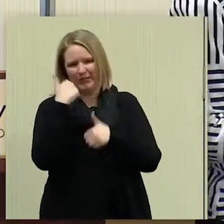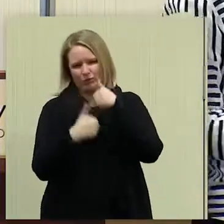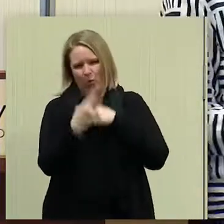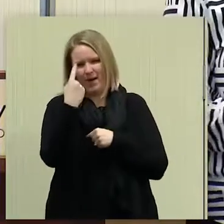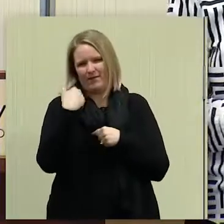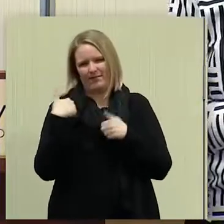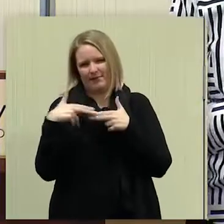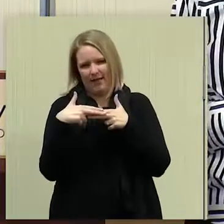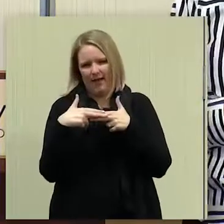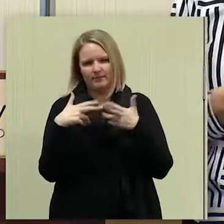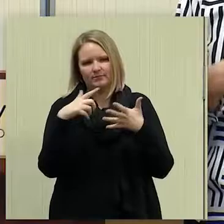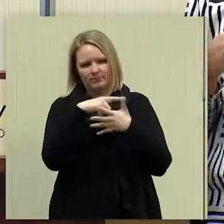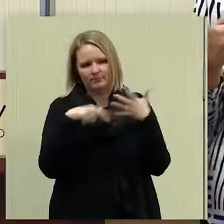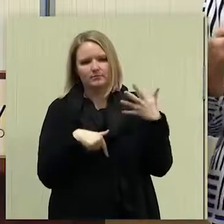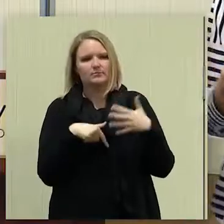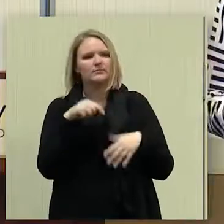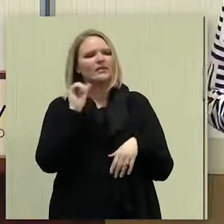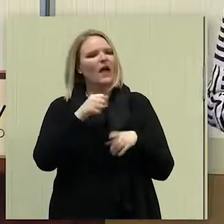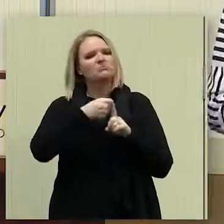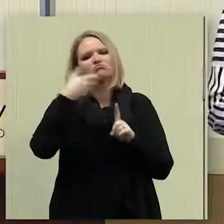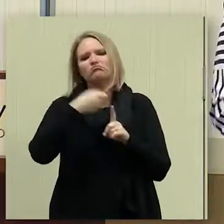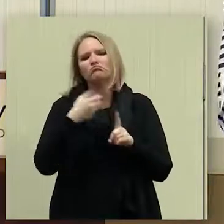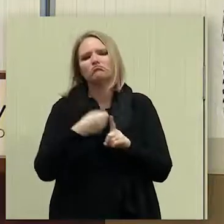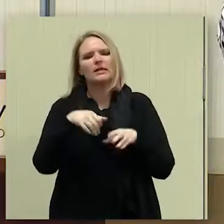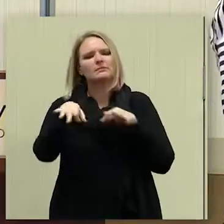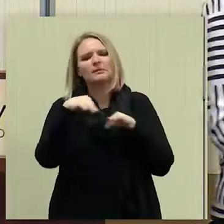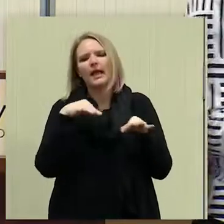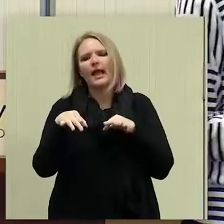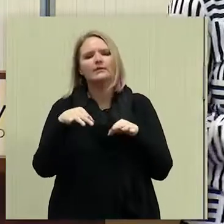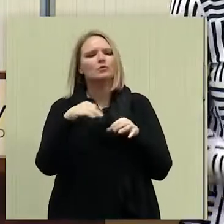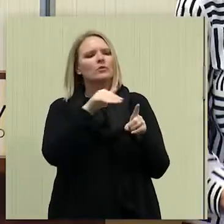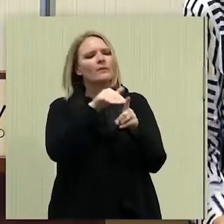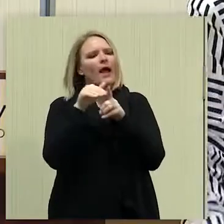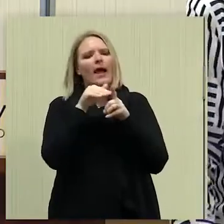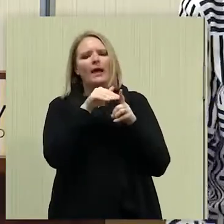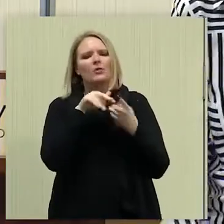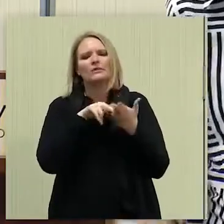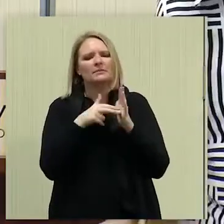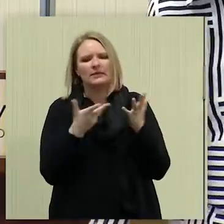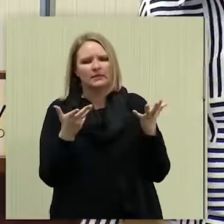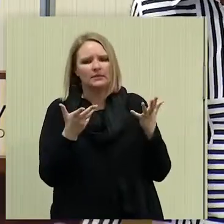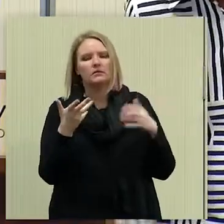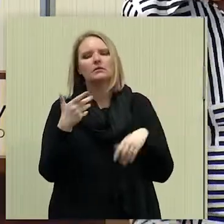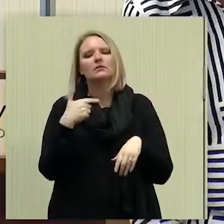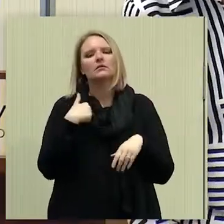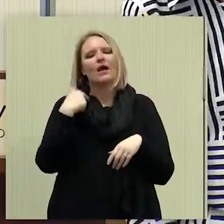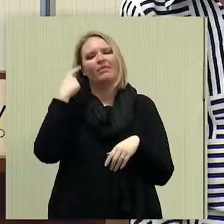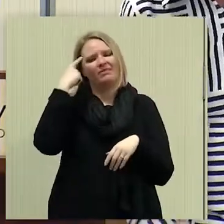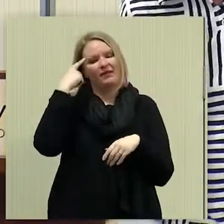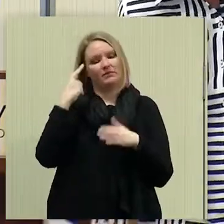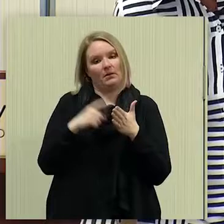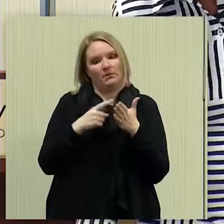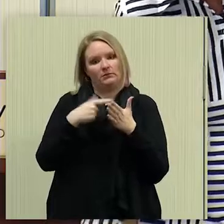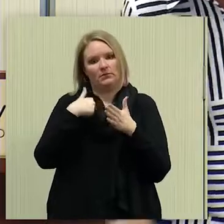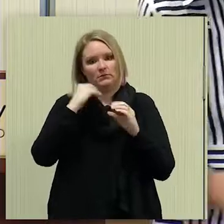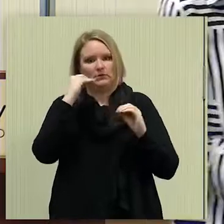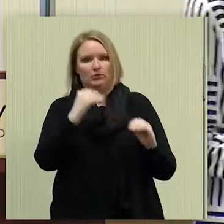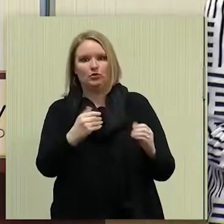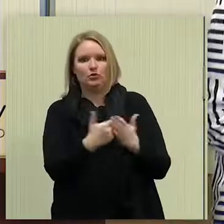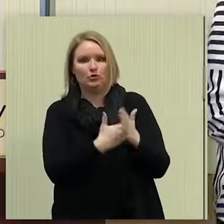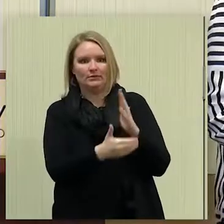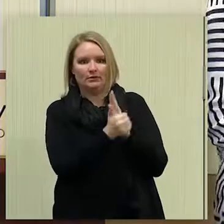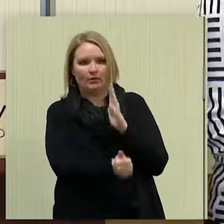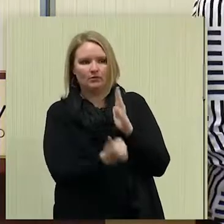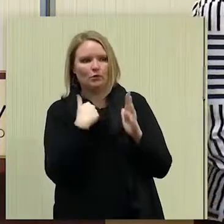and generalization together, that just kind of explain that and remind you of what that is, because I do think at times when we're teaching some new skills